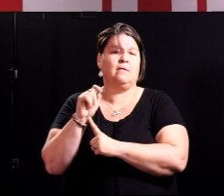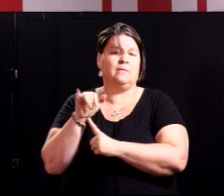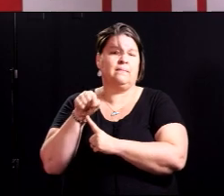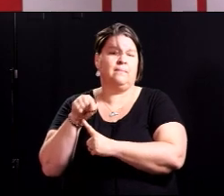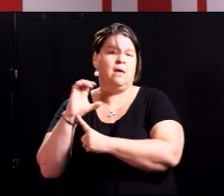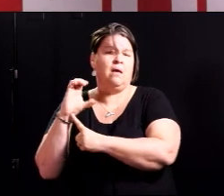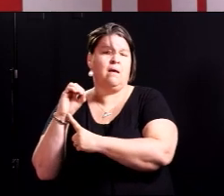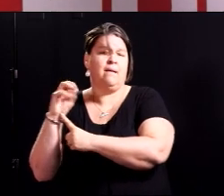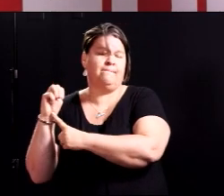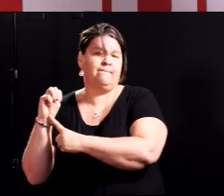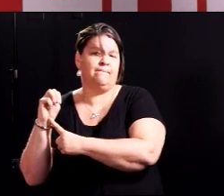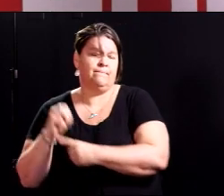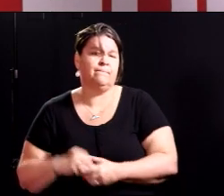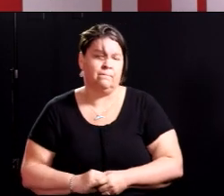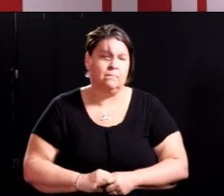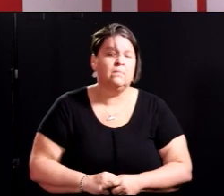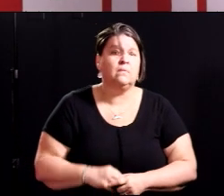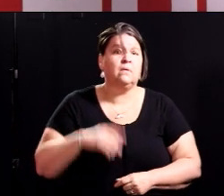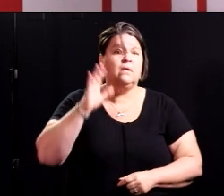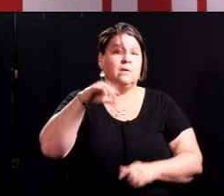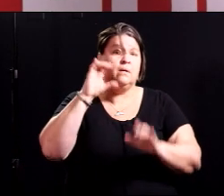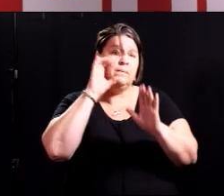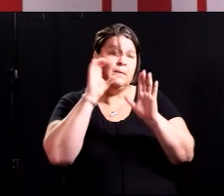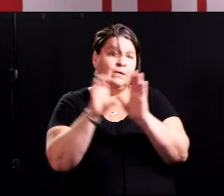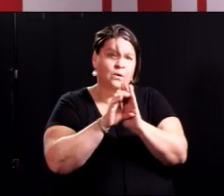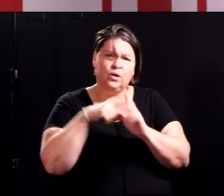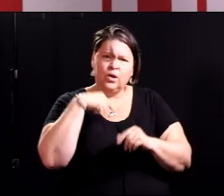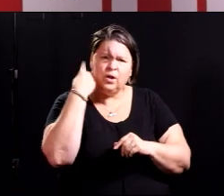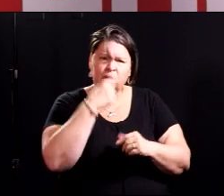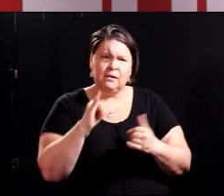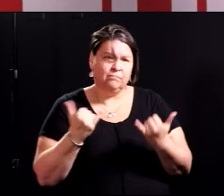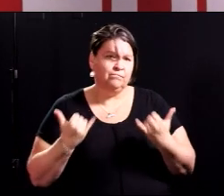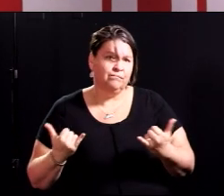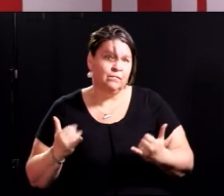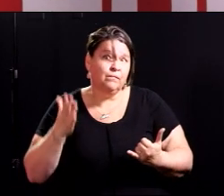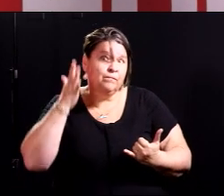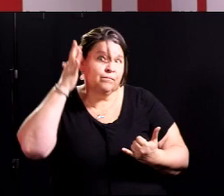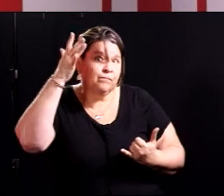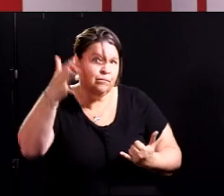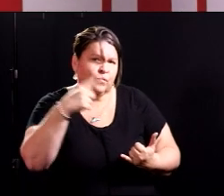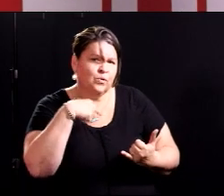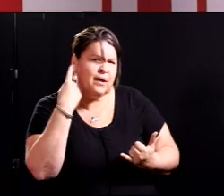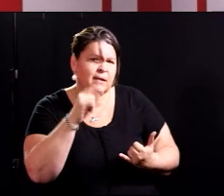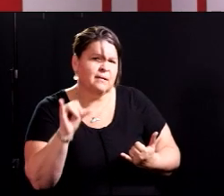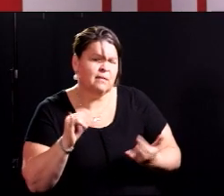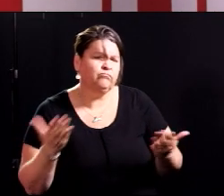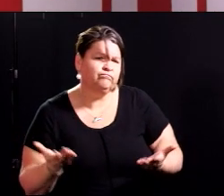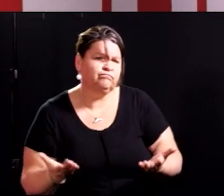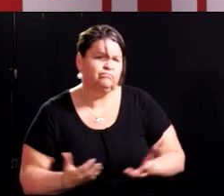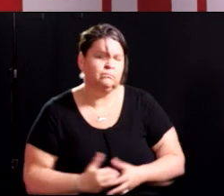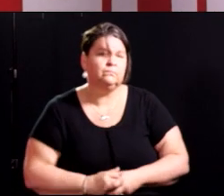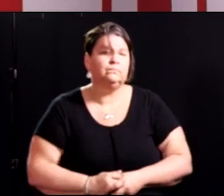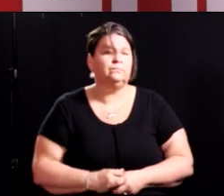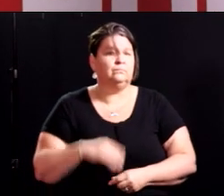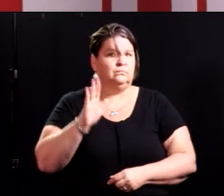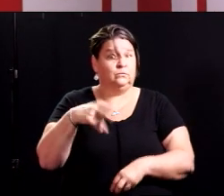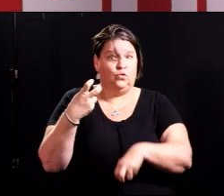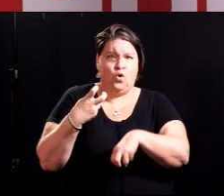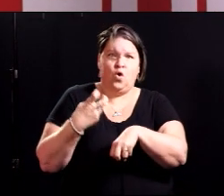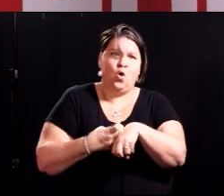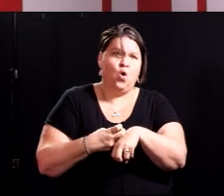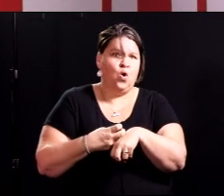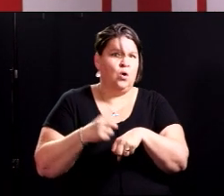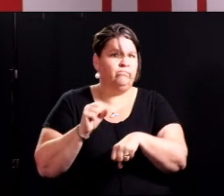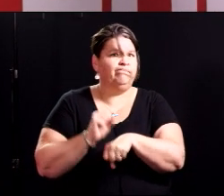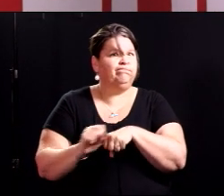are now and where we're going. The hard part is behind us, but is not behind us. But we know